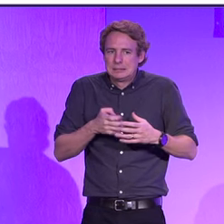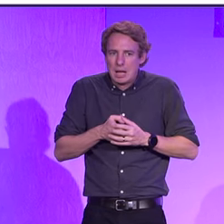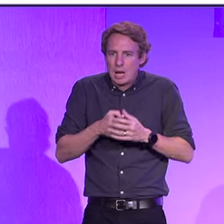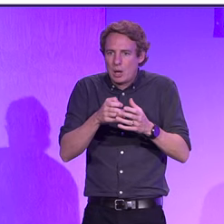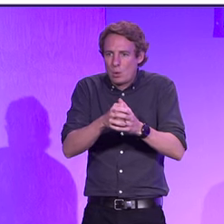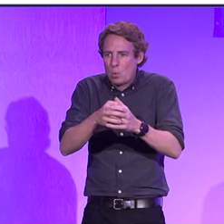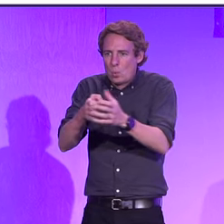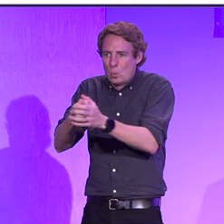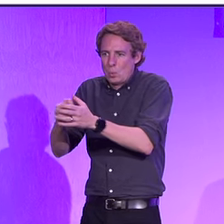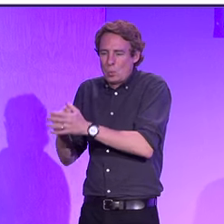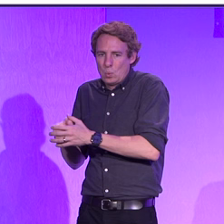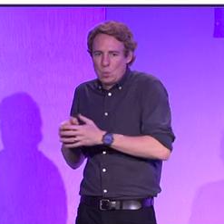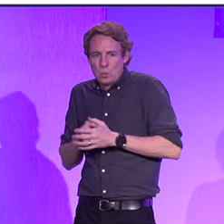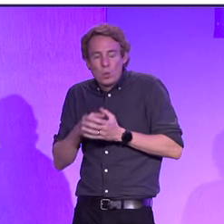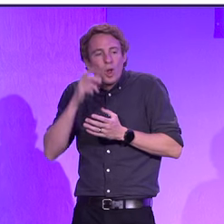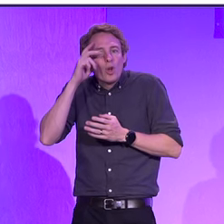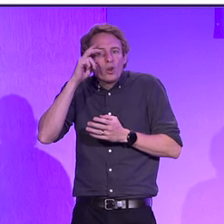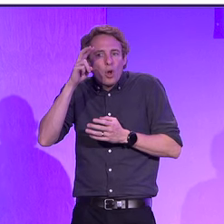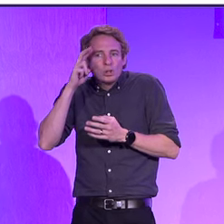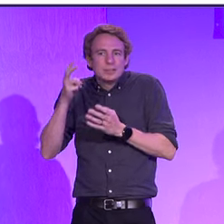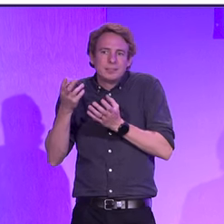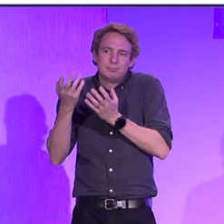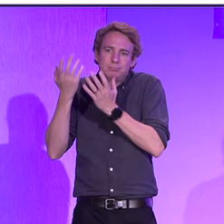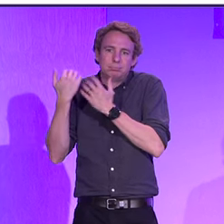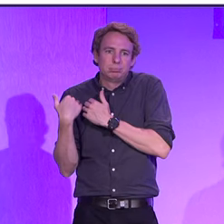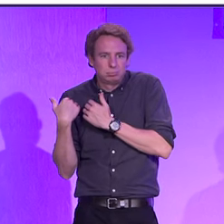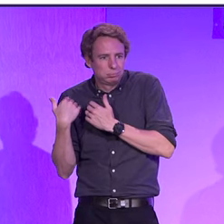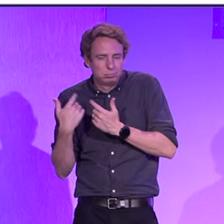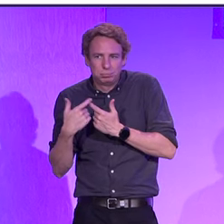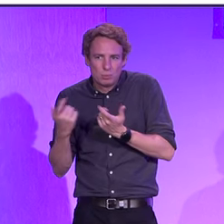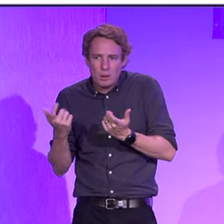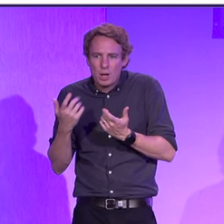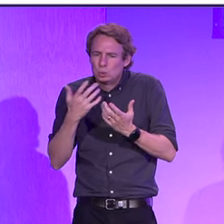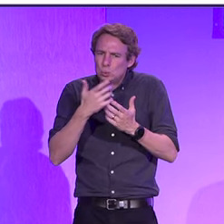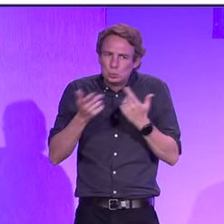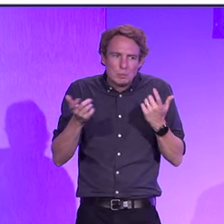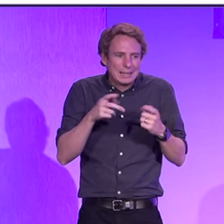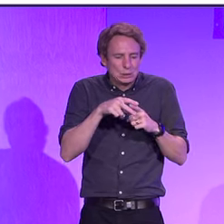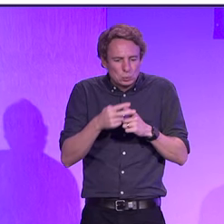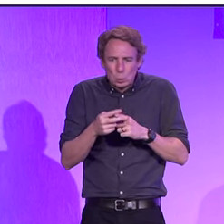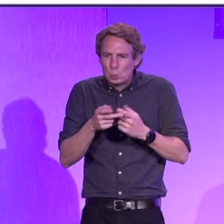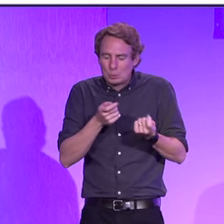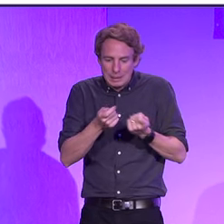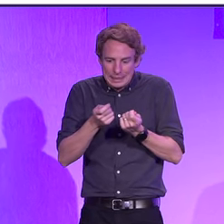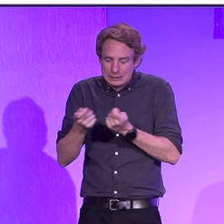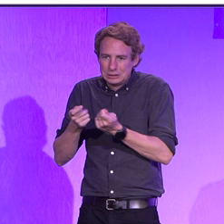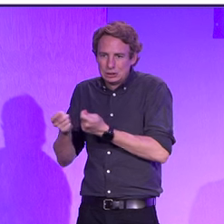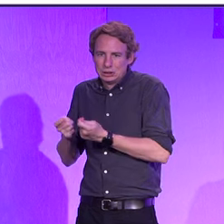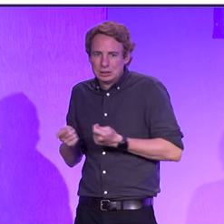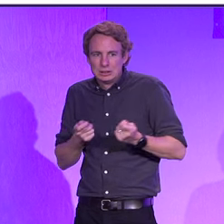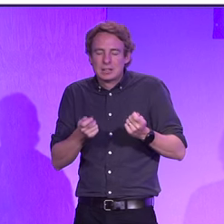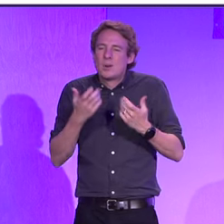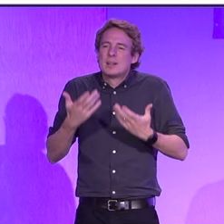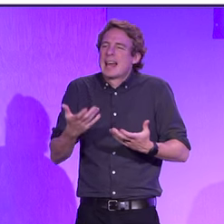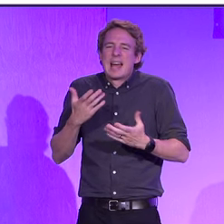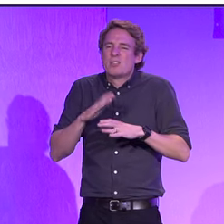having this cognitive overload from all these different toolings that we have to keep up with and manage. So we won't really be deep